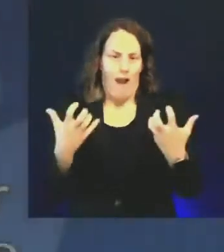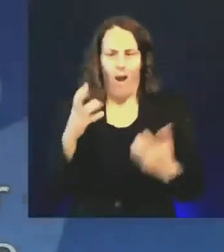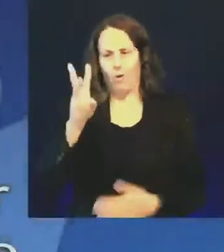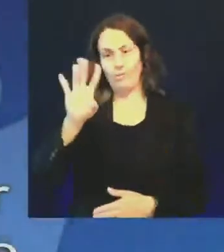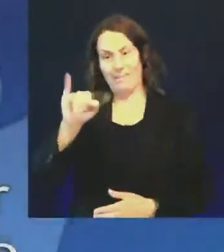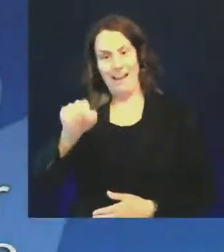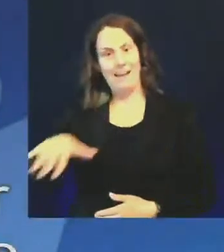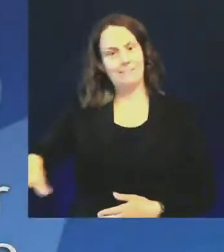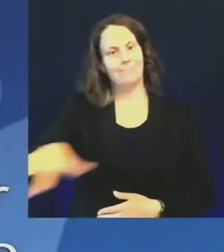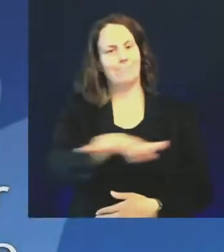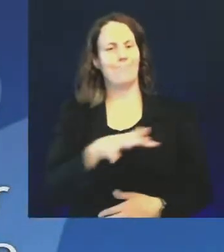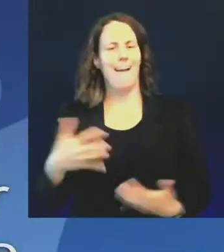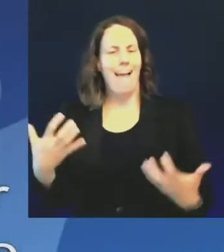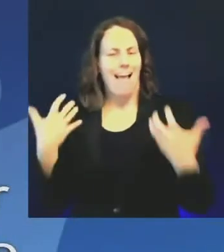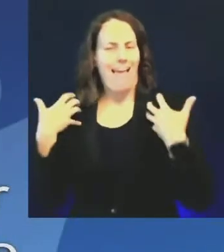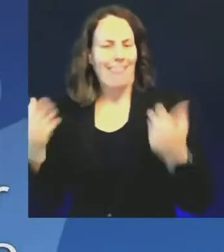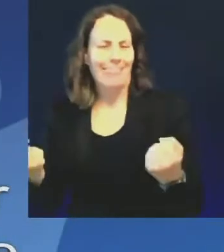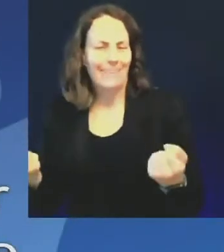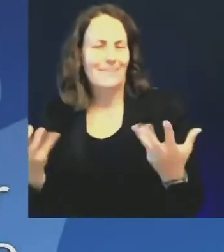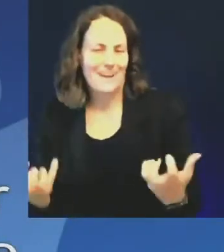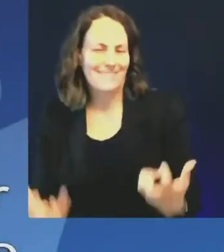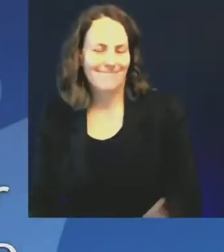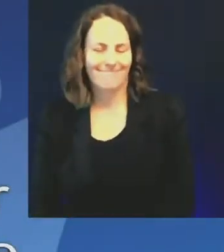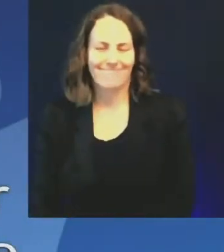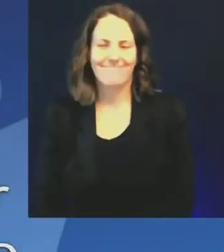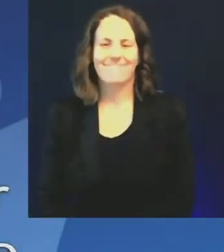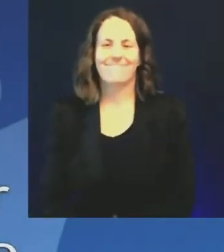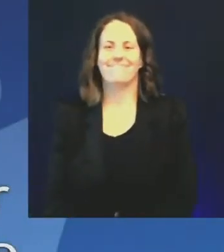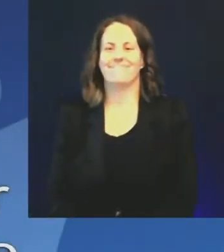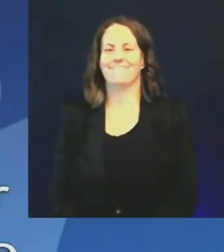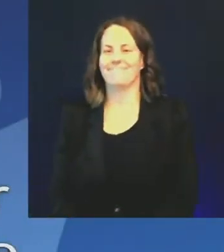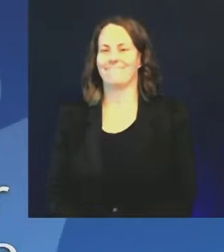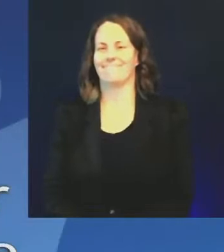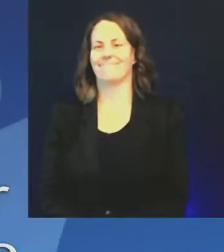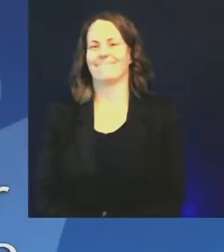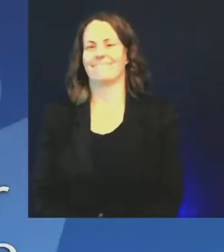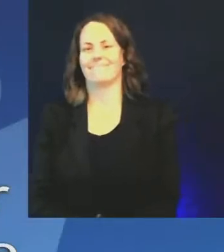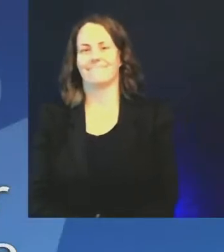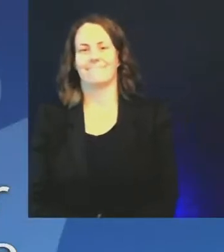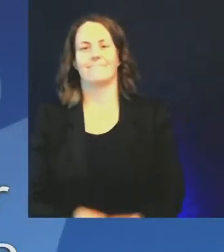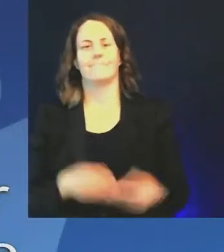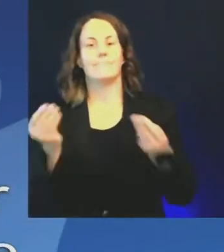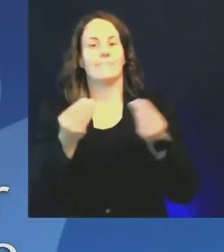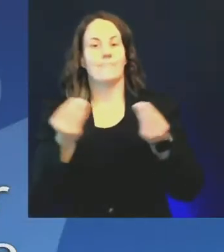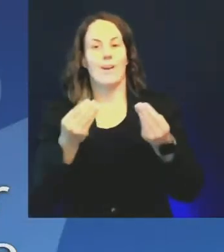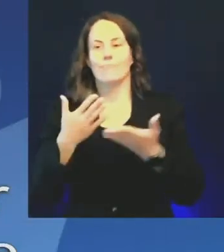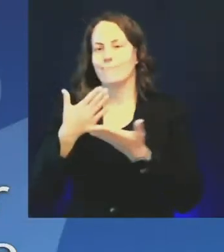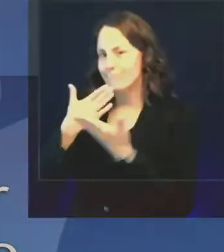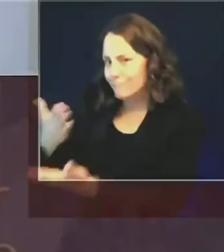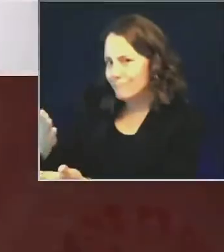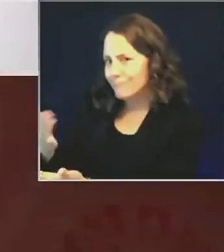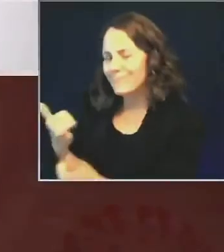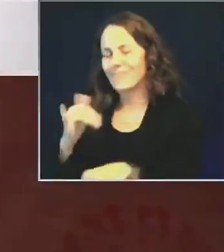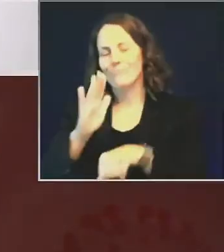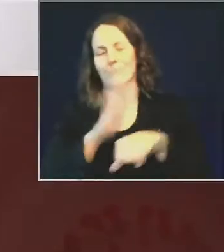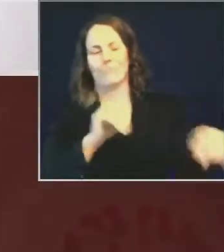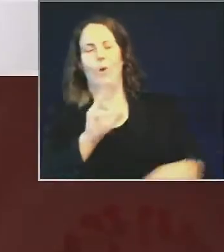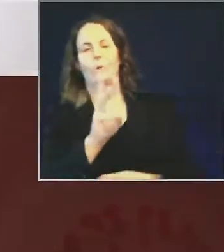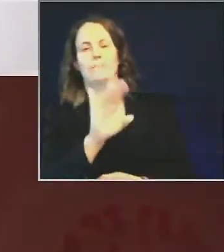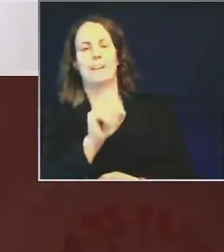Thank you for that. Let's give the next question to Eric Gunn at the Wisconsin Examiner. Eric Gunn.